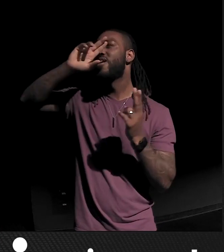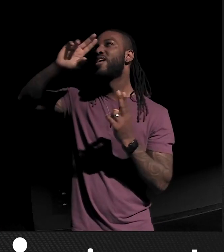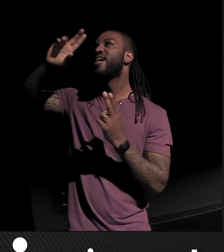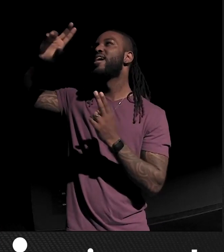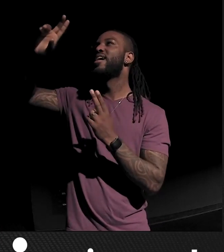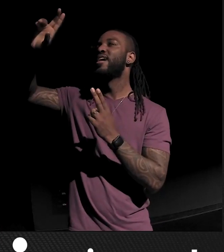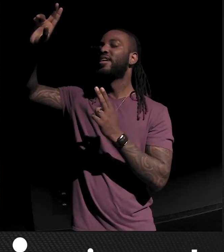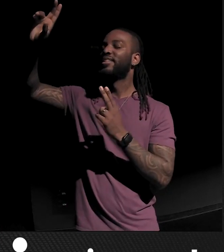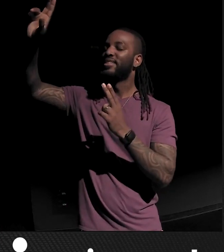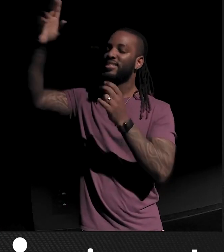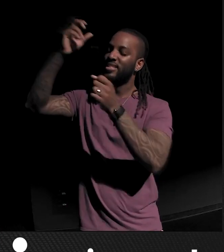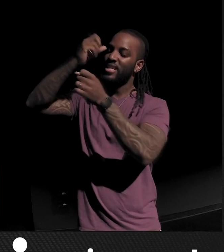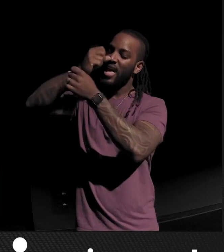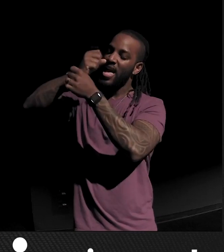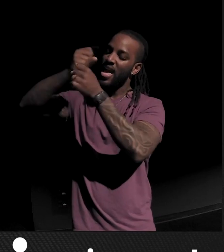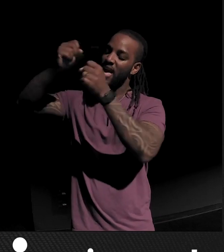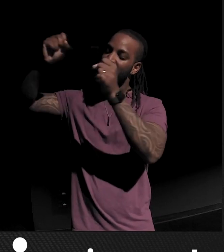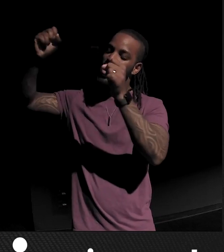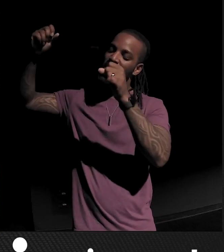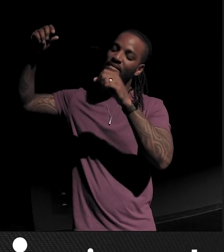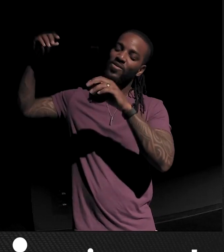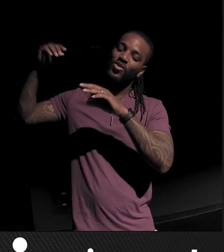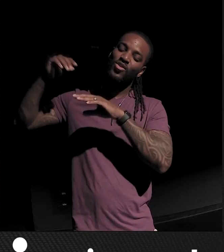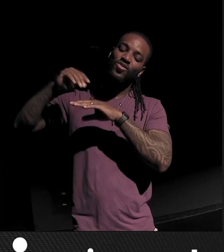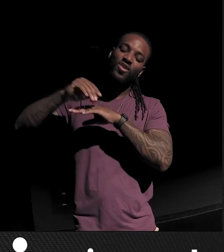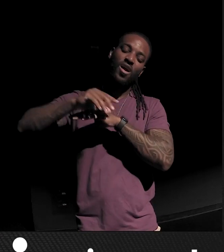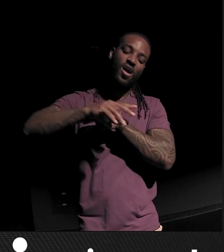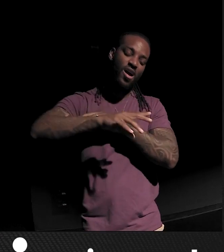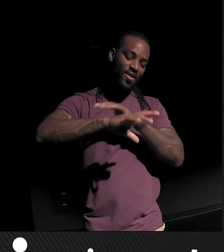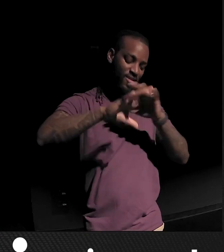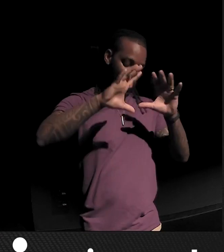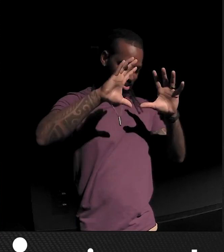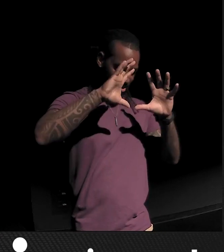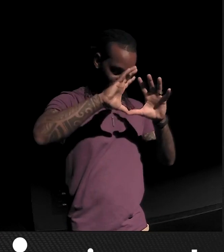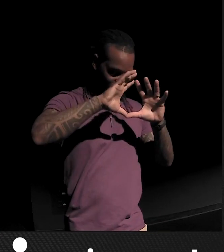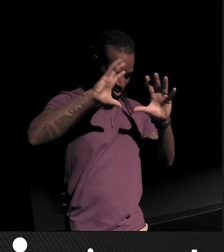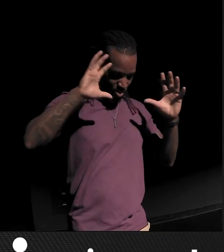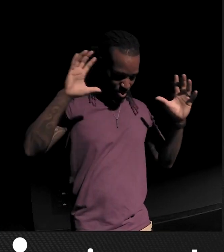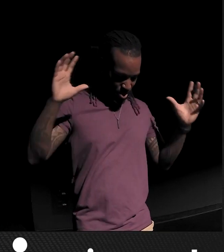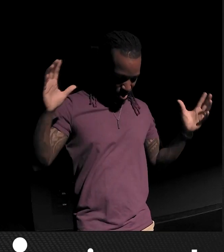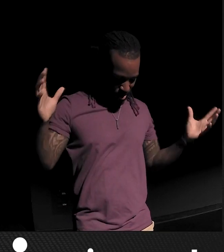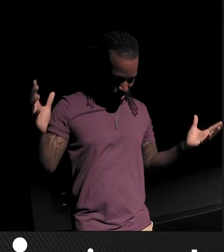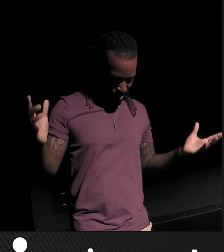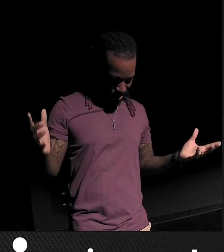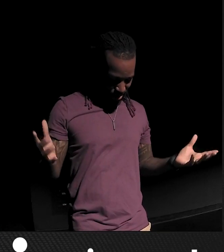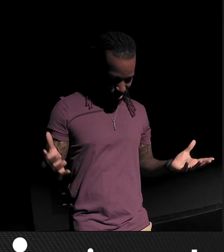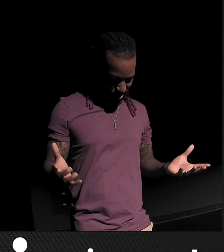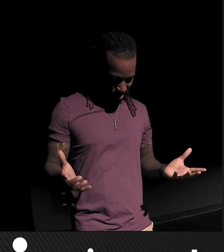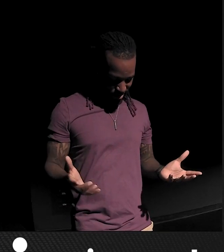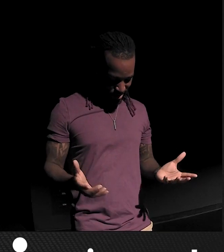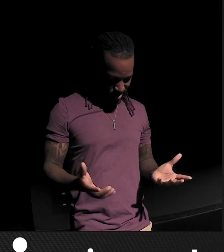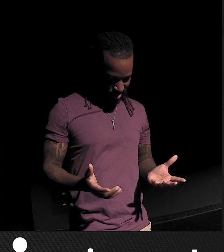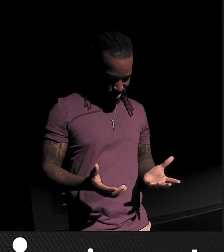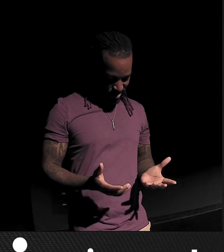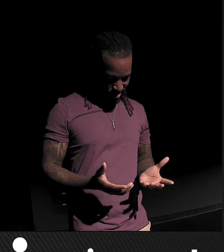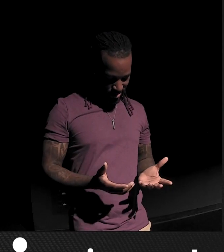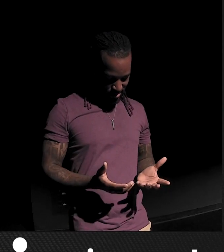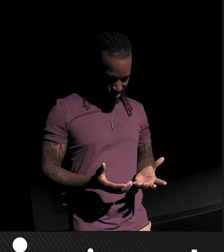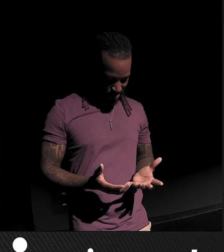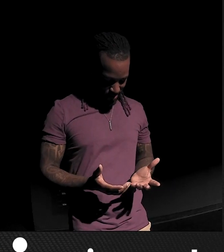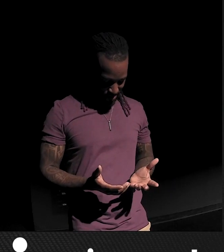Oh, hail the Savior of the world.